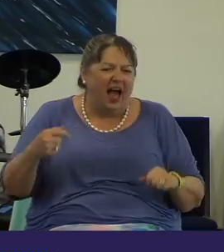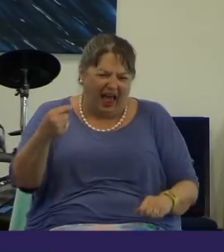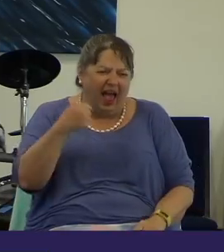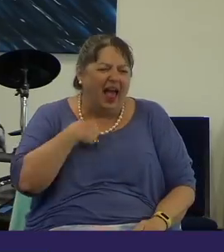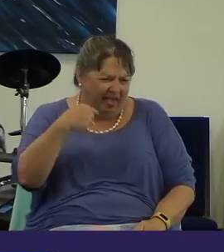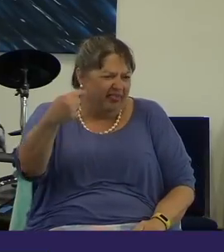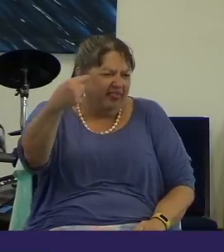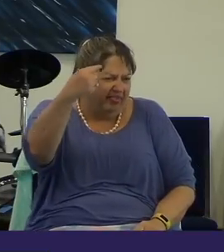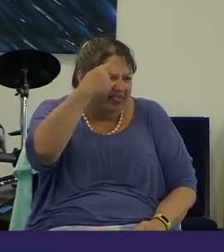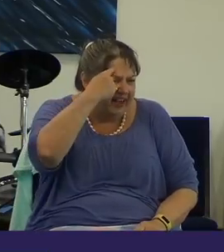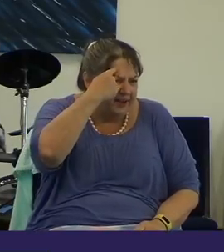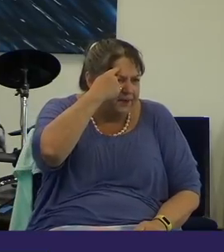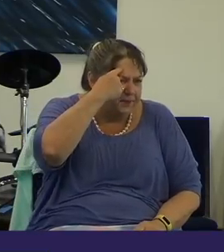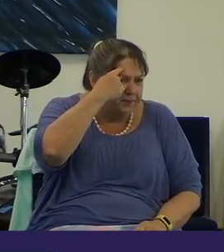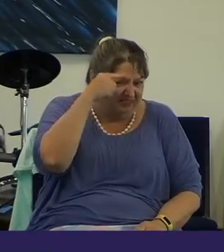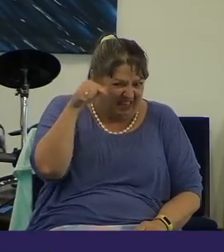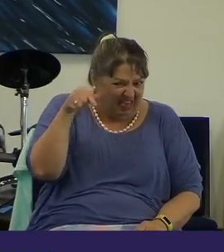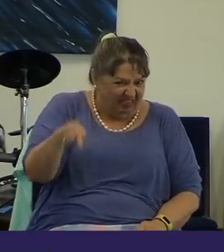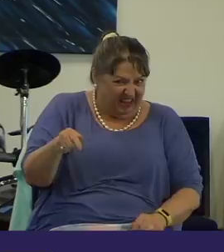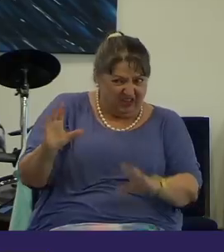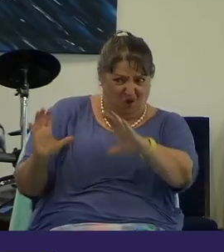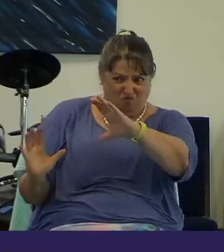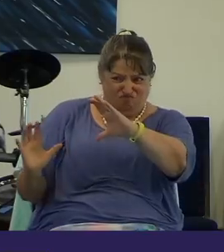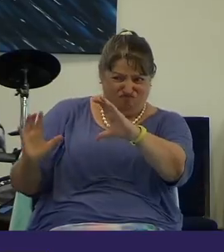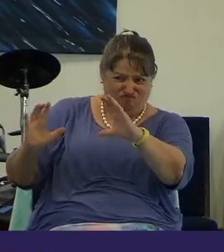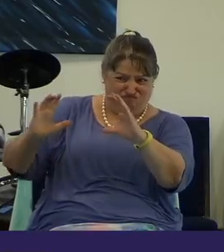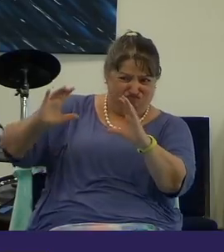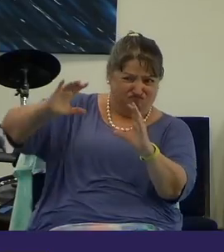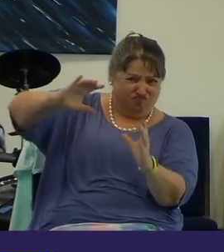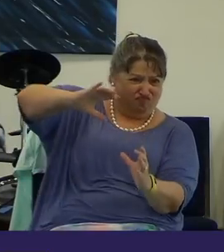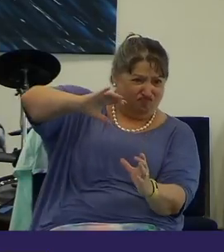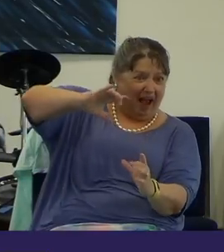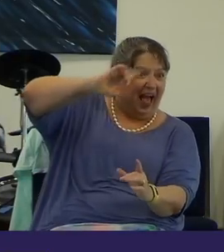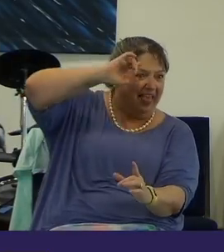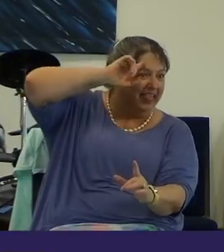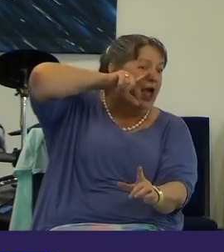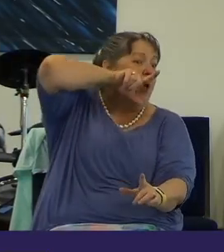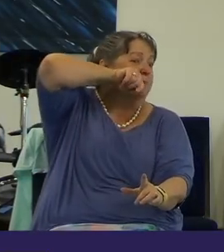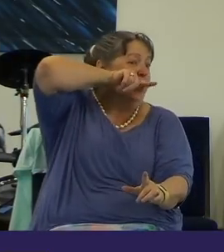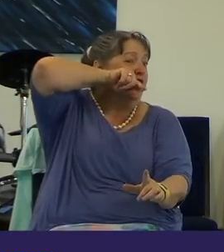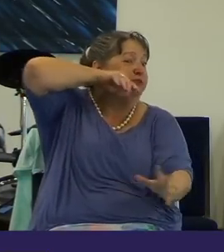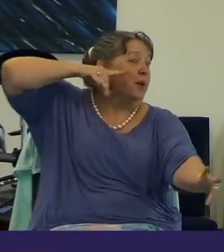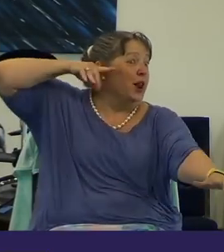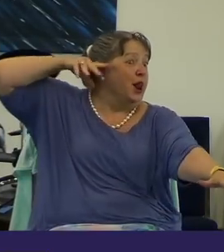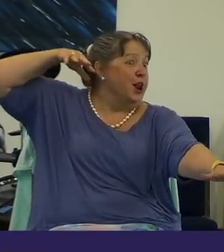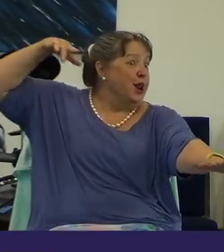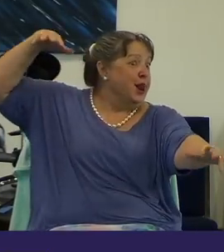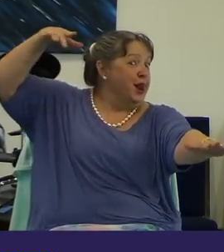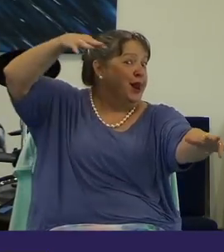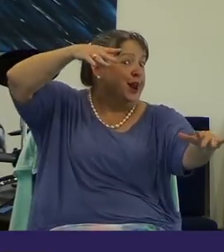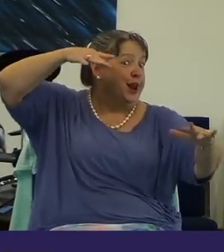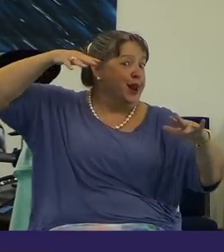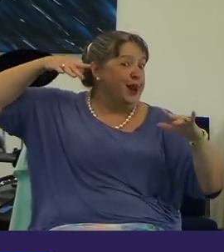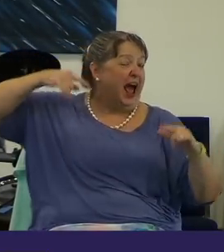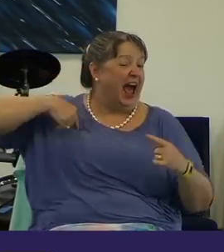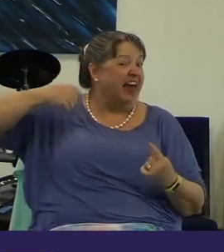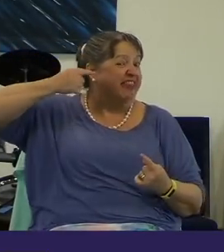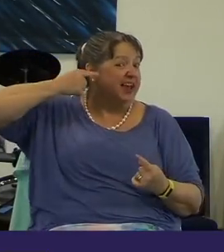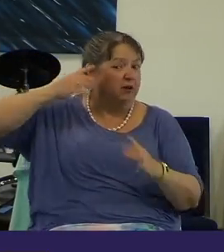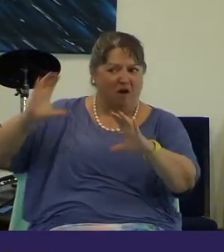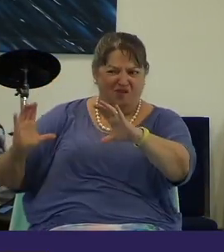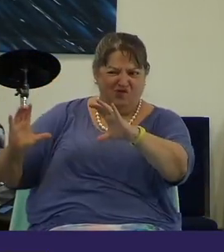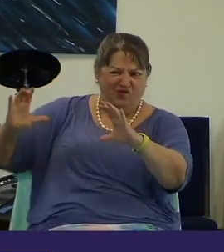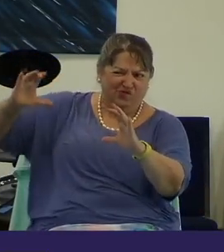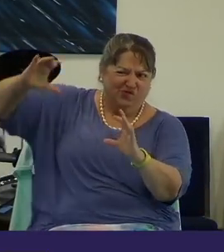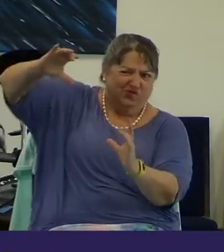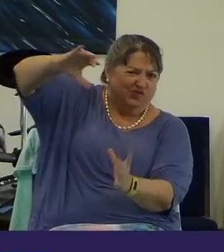I would imagine that when that tomb was open, that the birds began to sing louder. I would imagine that when that tomb